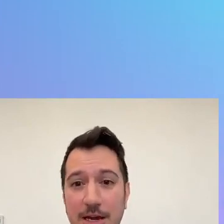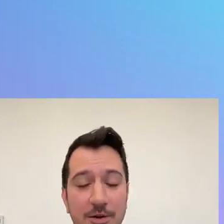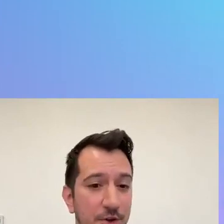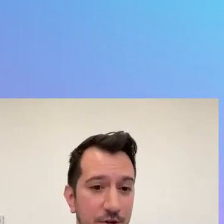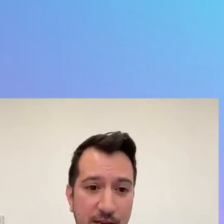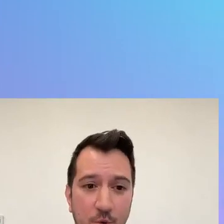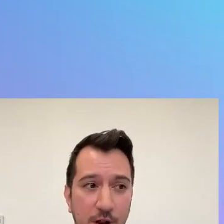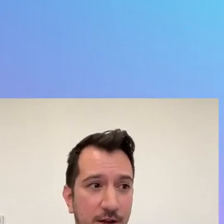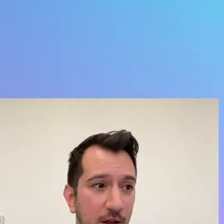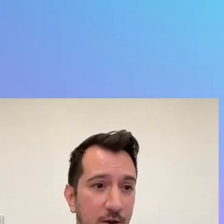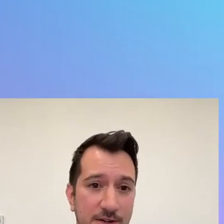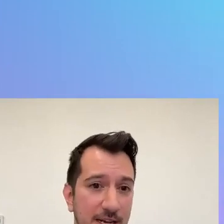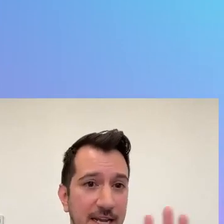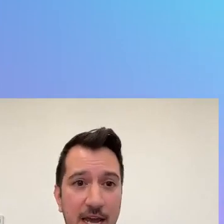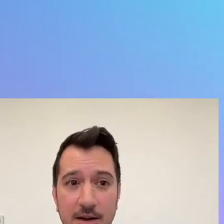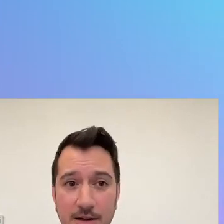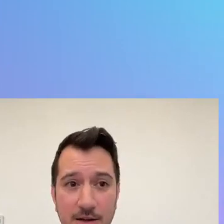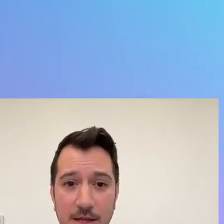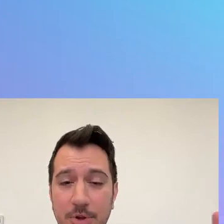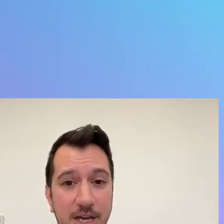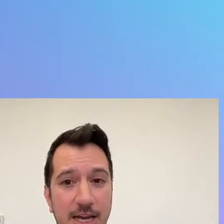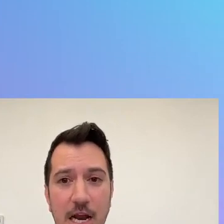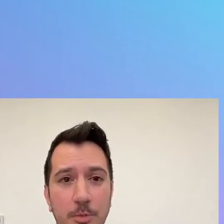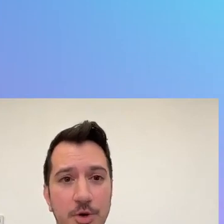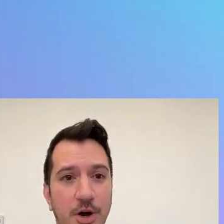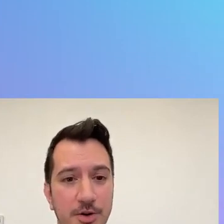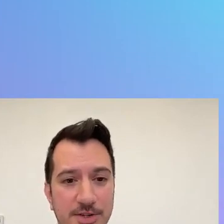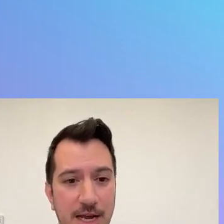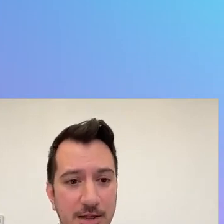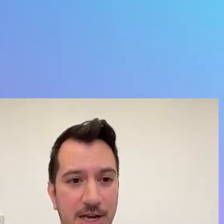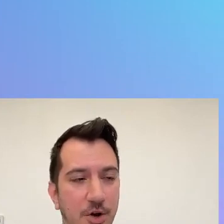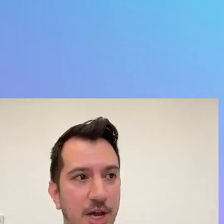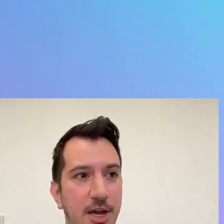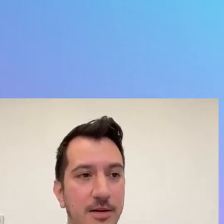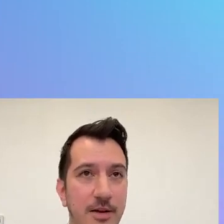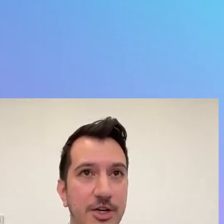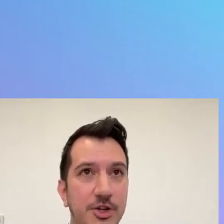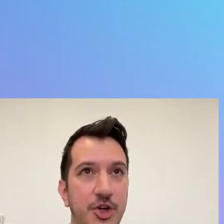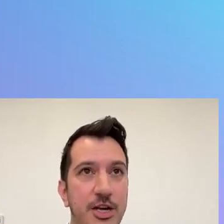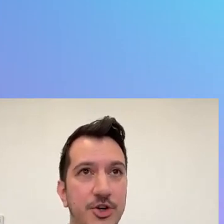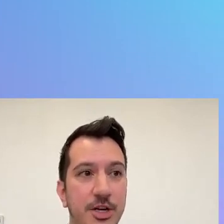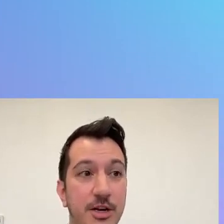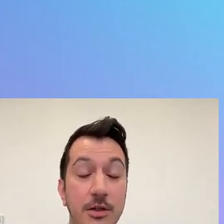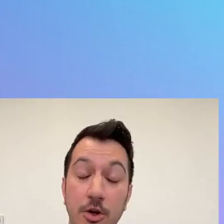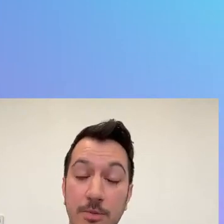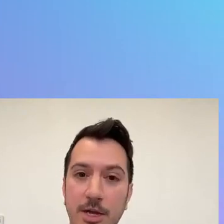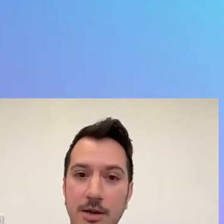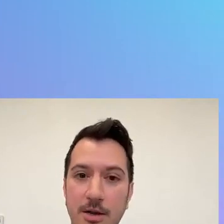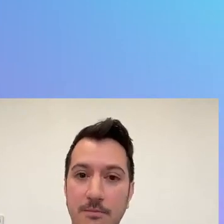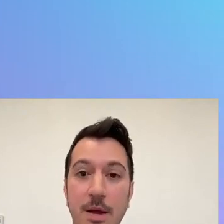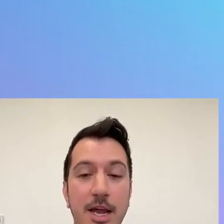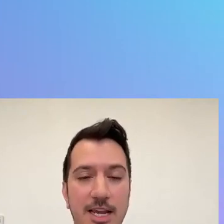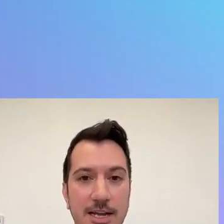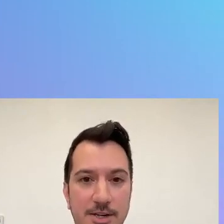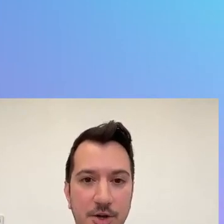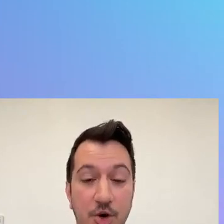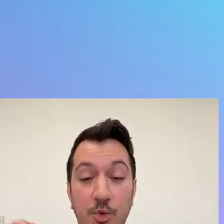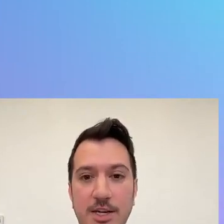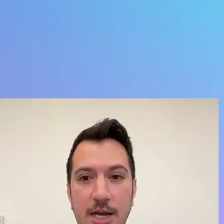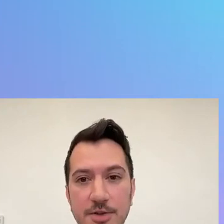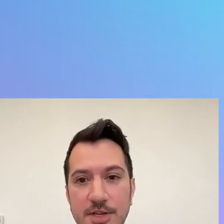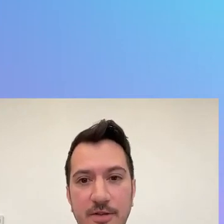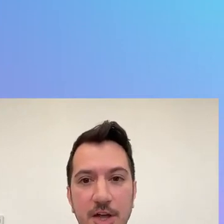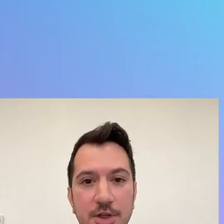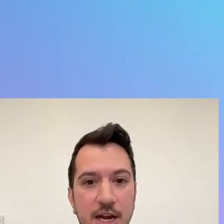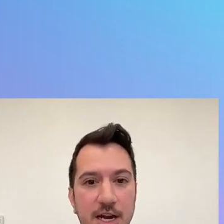can play with just like one of the colors. And again, the plugin can help you understand like, okay, if I just change it a little bit, maybe I get to the